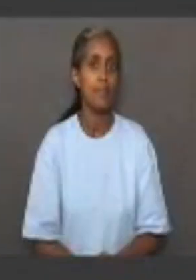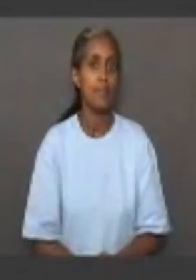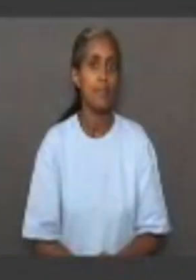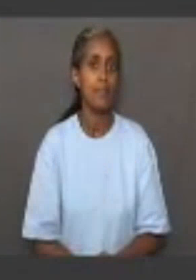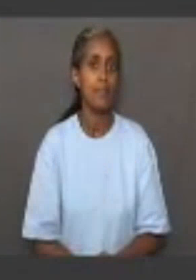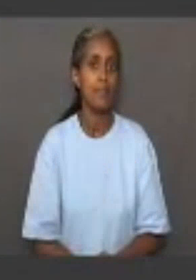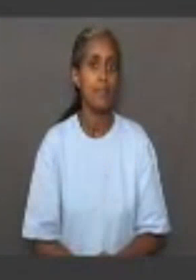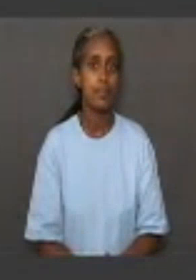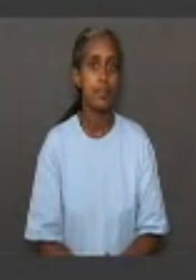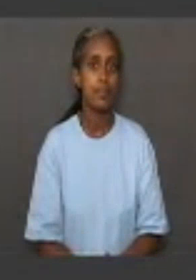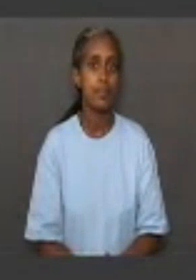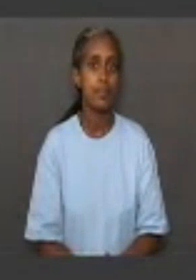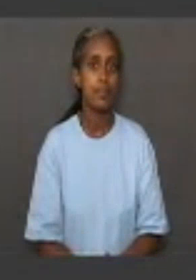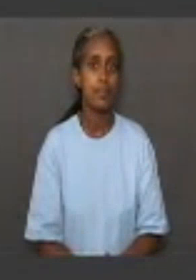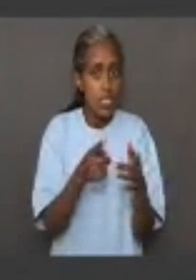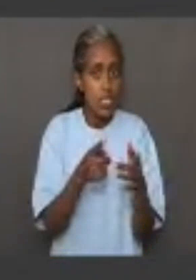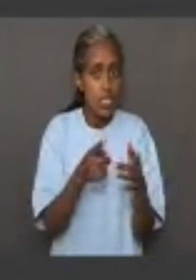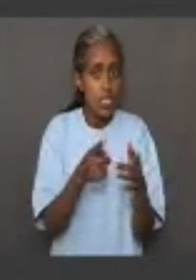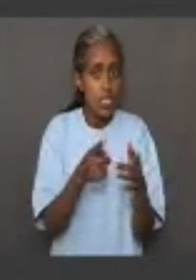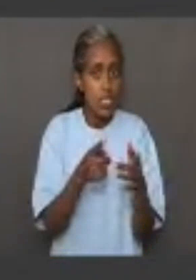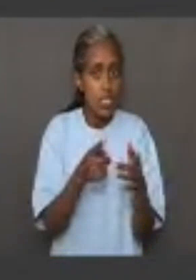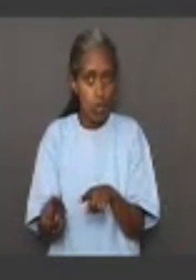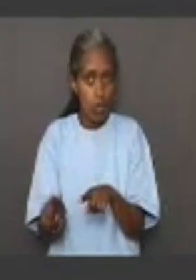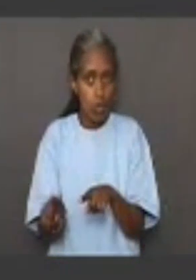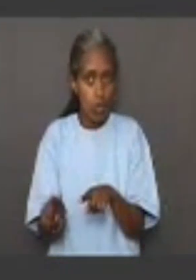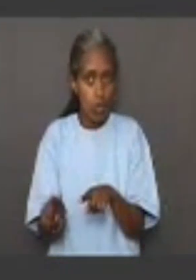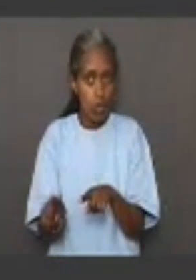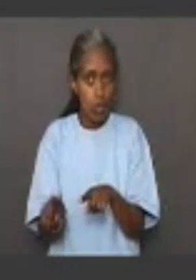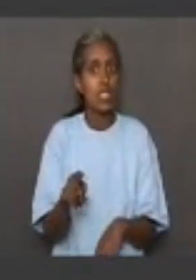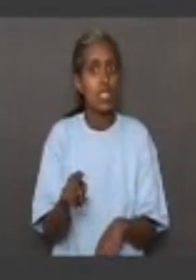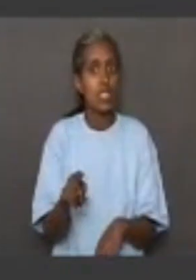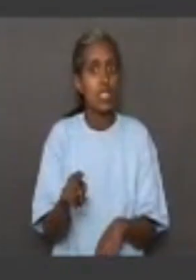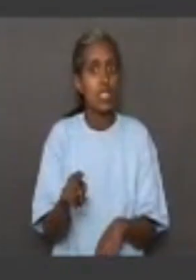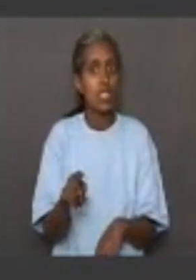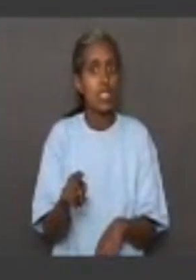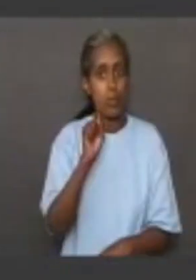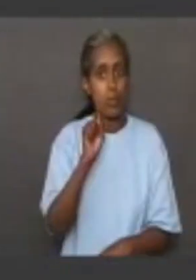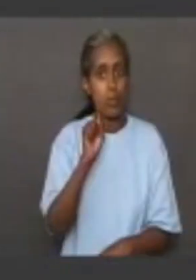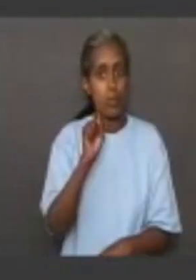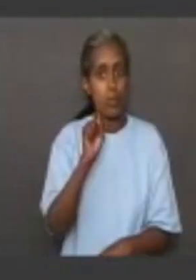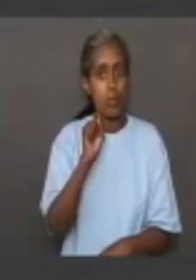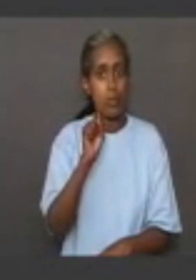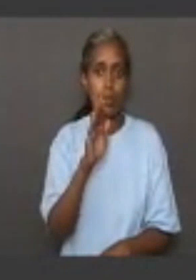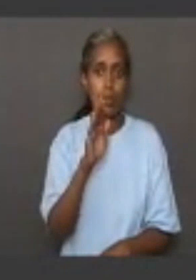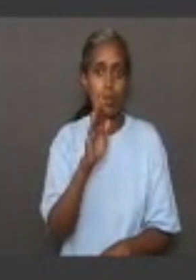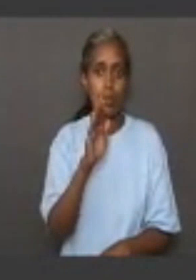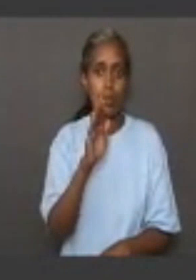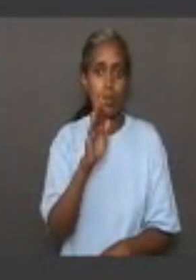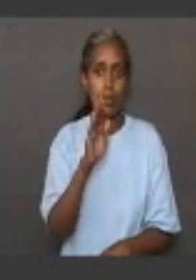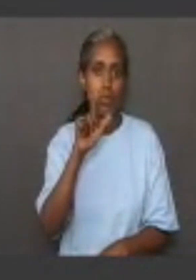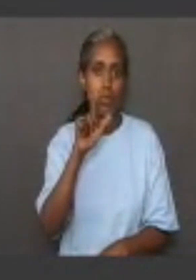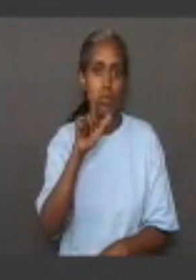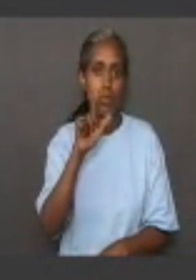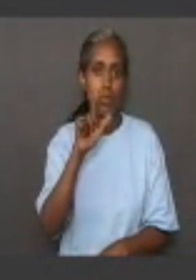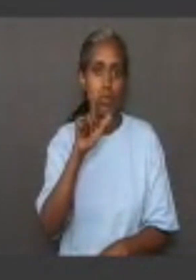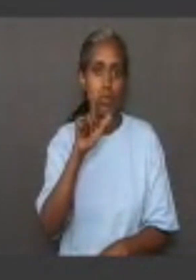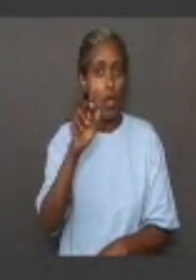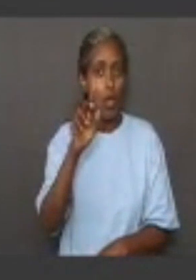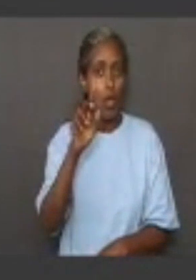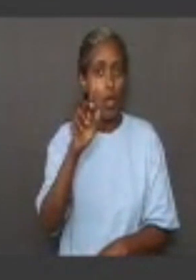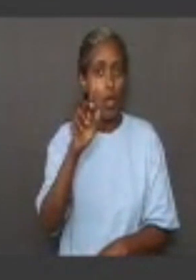This is also how the absolute complement of the intersection of A and